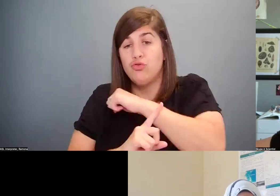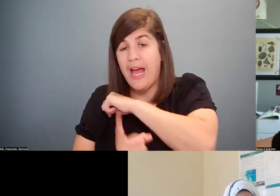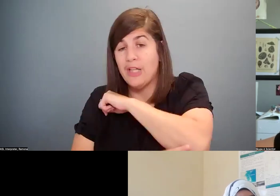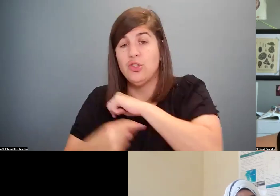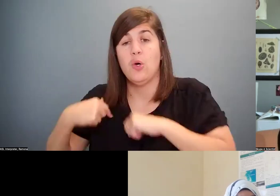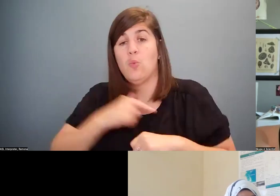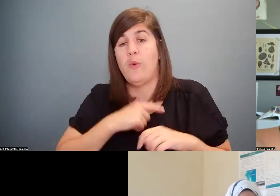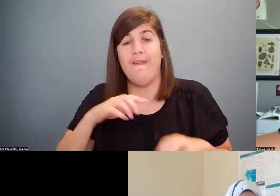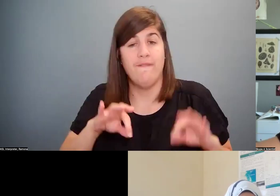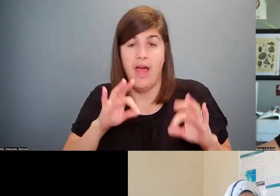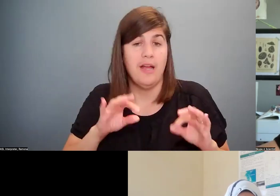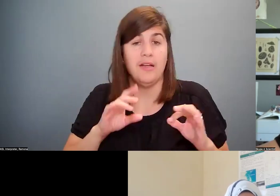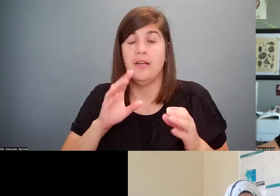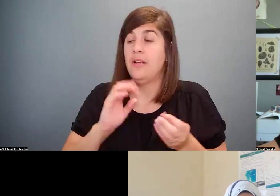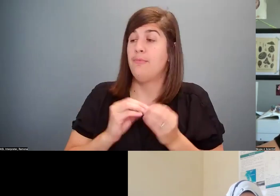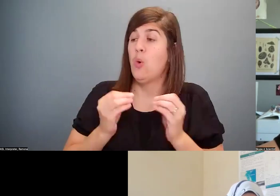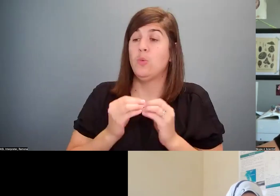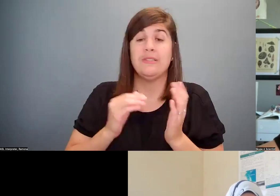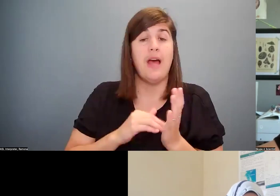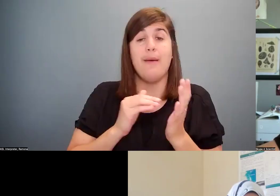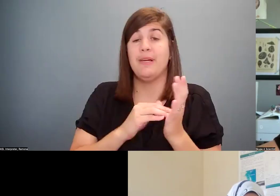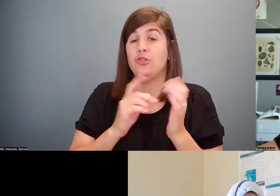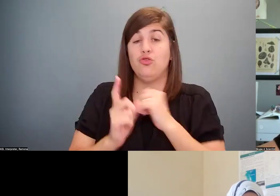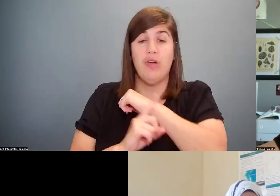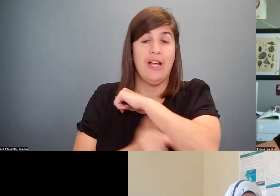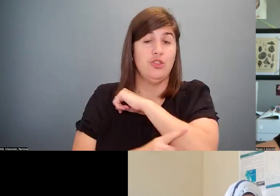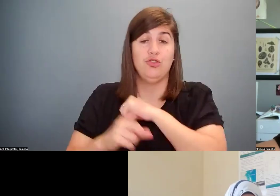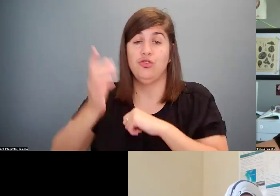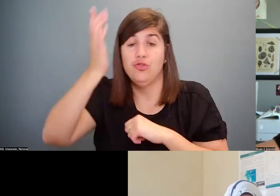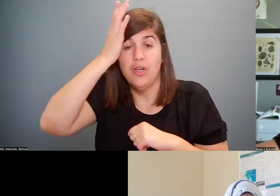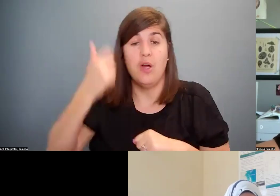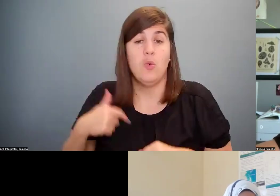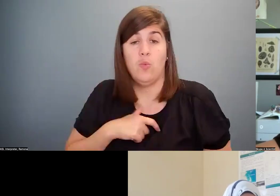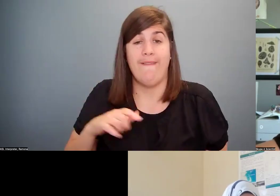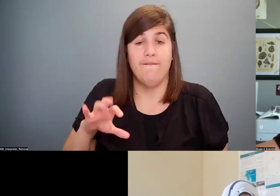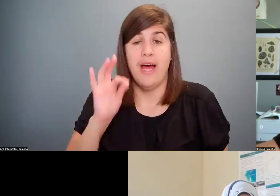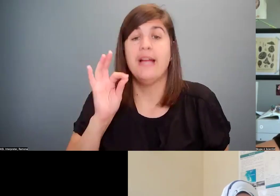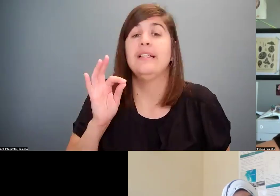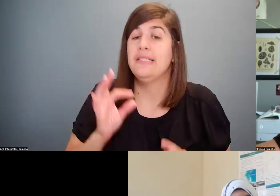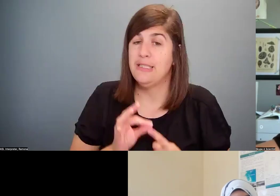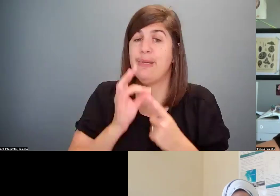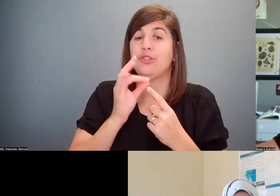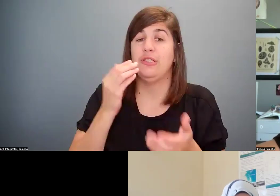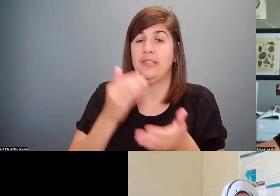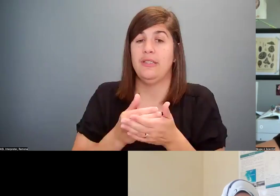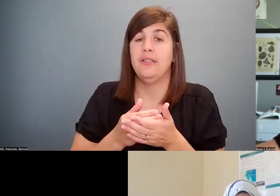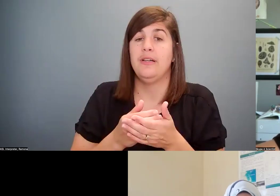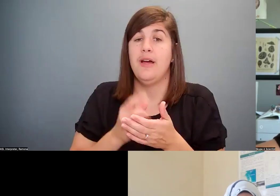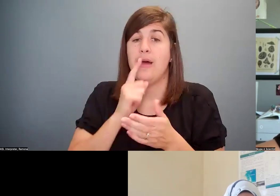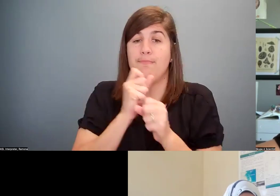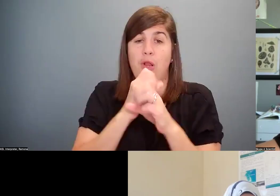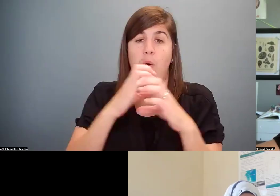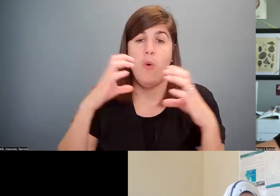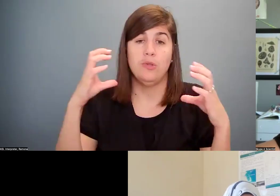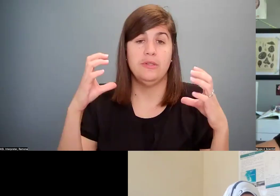there. And the most common type of trash that we find on Stellwagen Bank, especially around whales, is actually balloons.